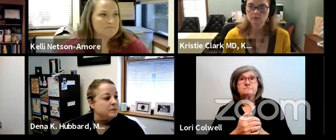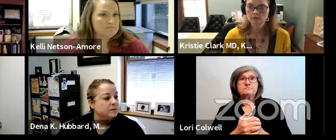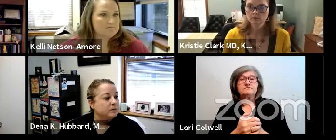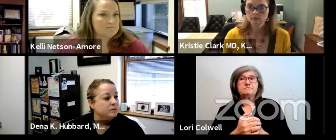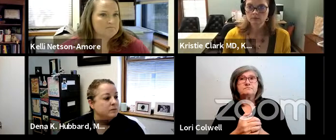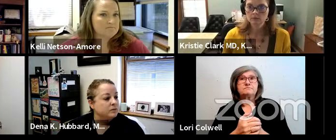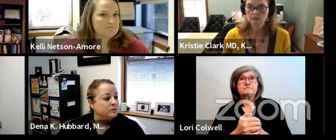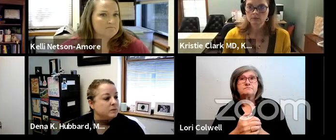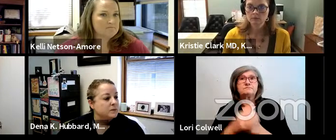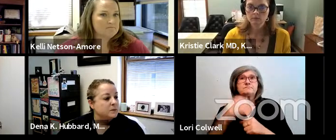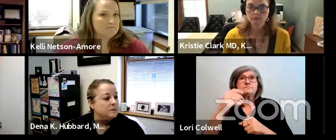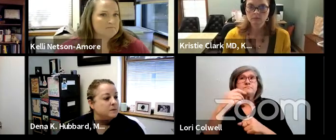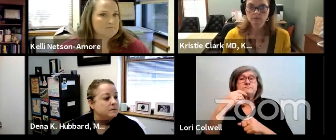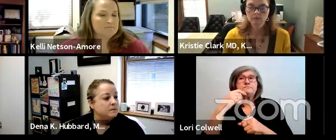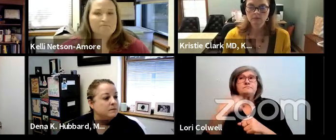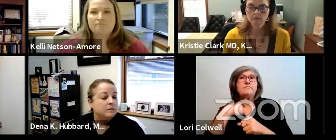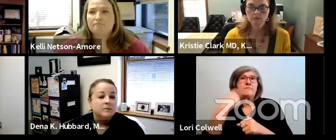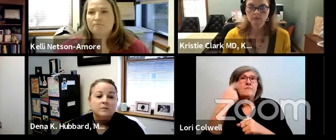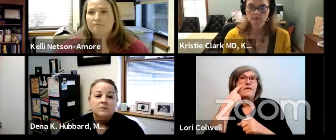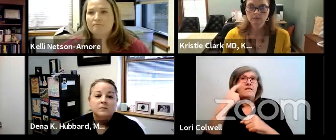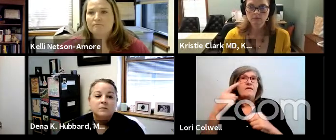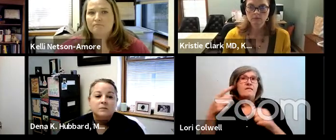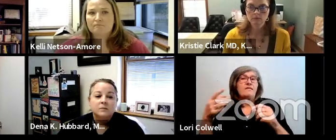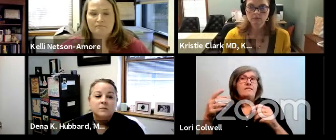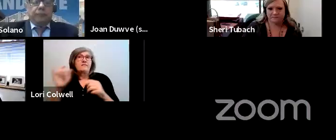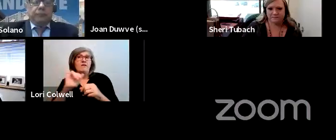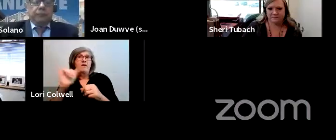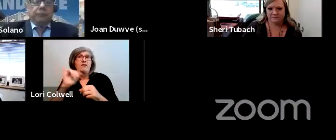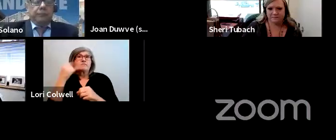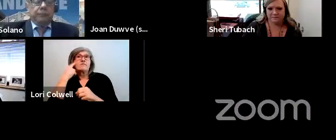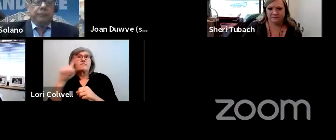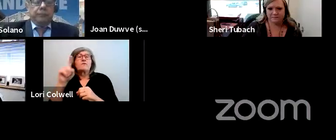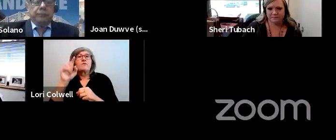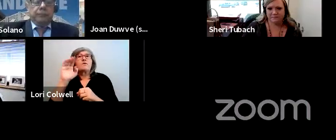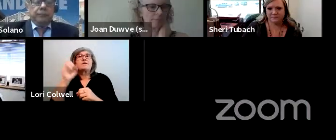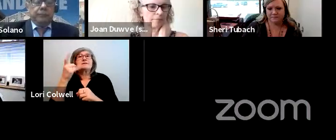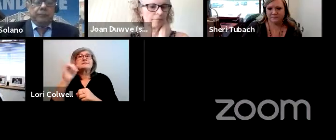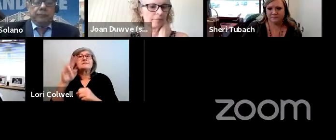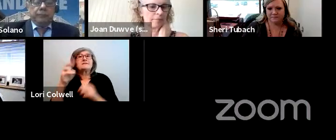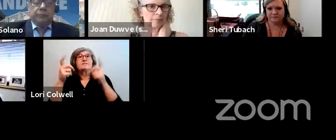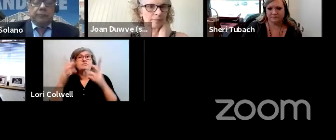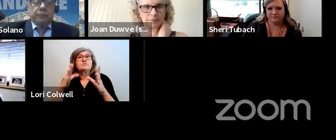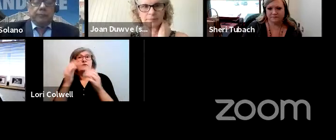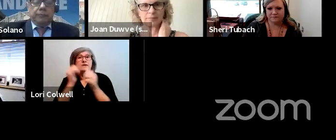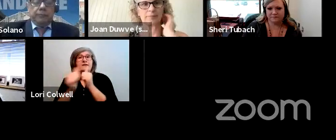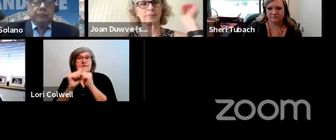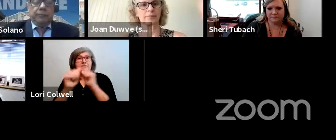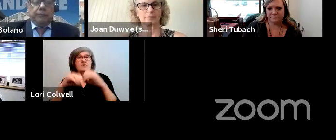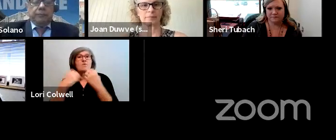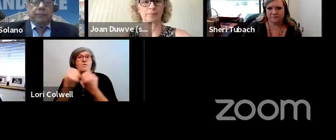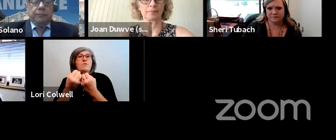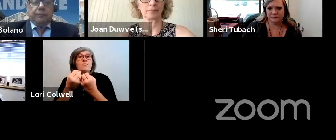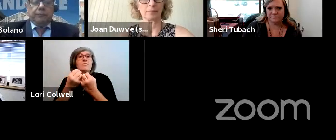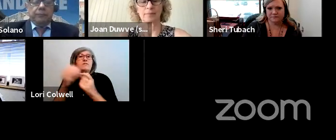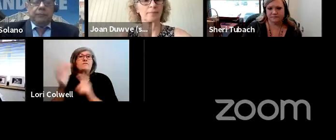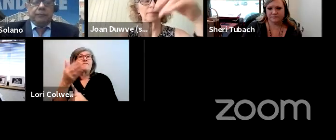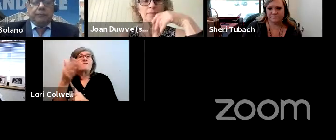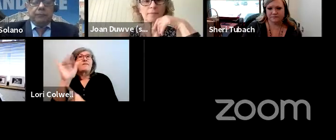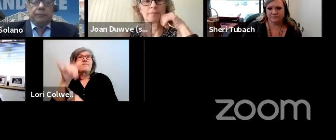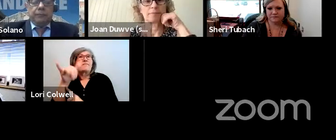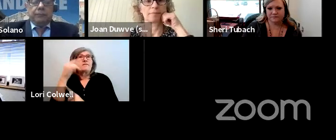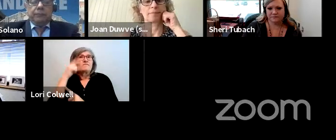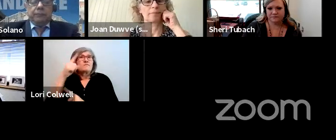And I think flagging that for the executive directors of those organizations, but maybe